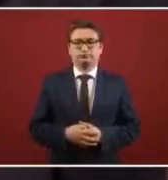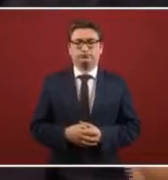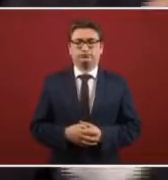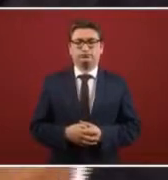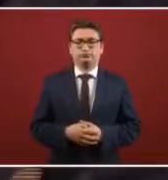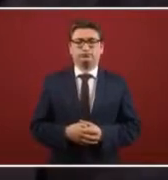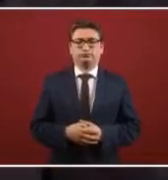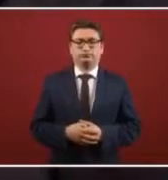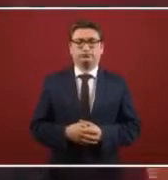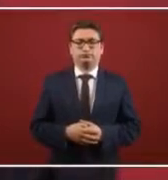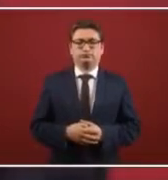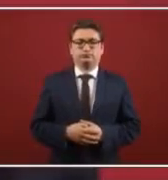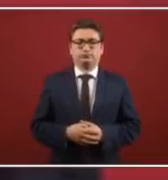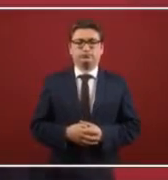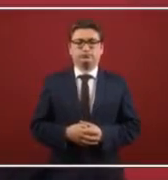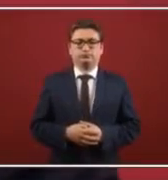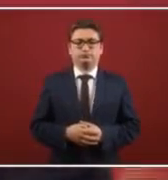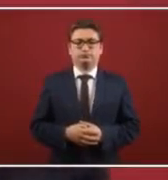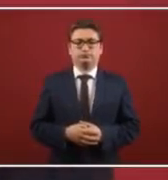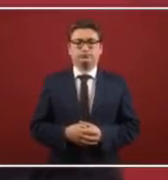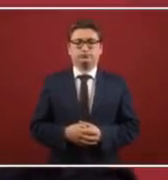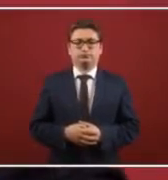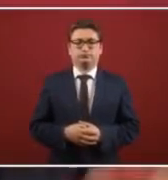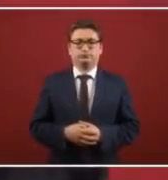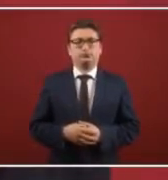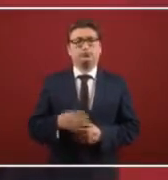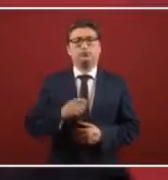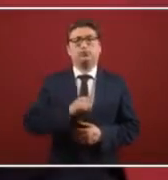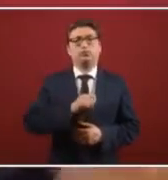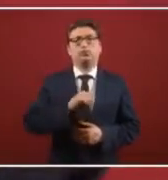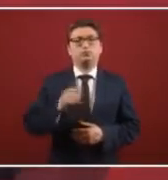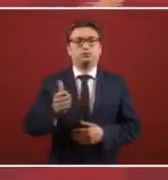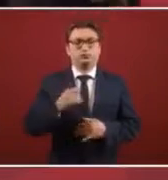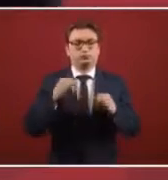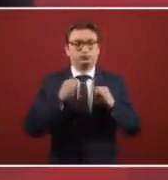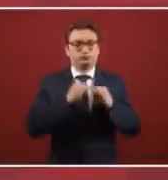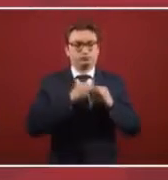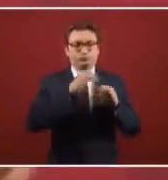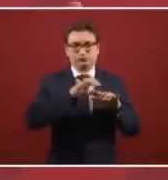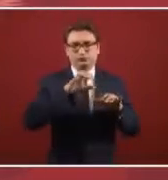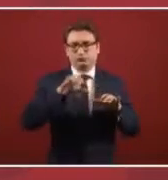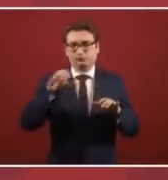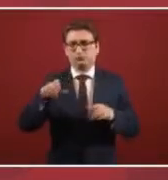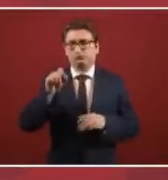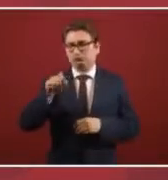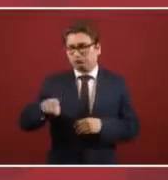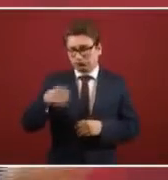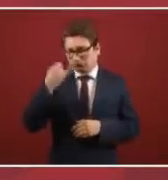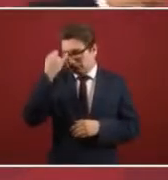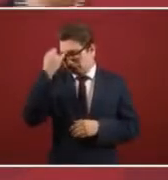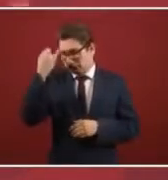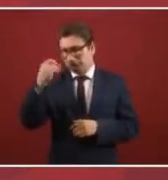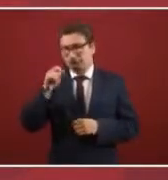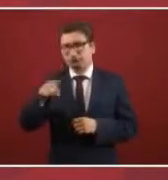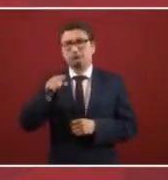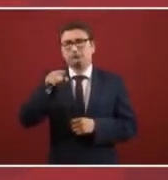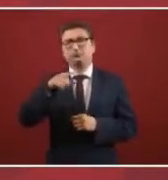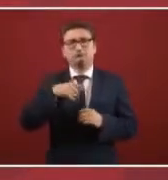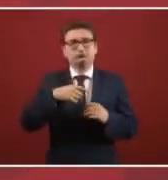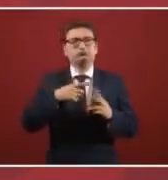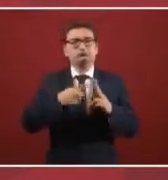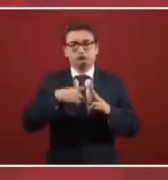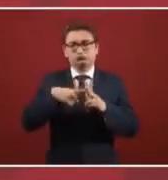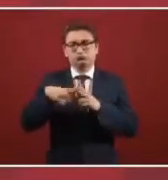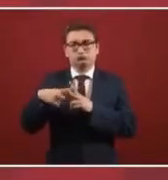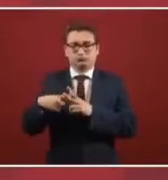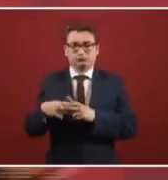se generan that were en otras instituciones generated con las by mismas other características, institutions o with que the se same generaban characteristics, or